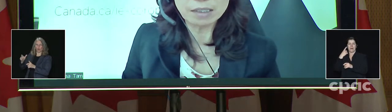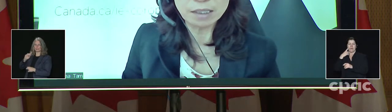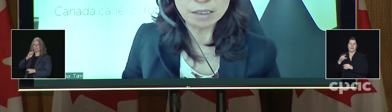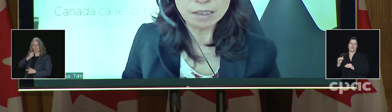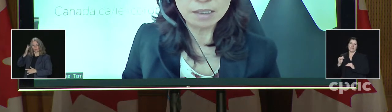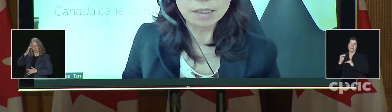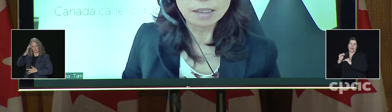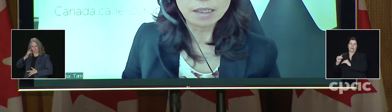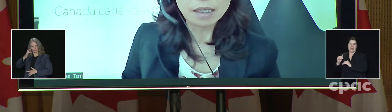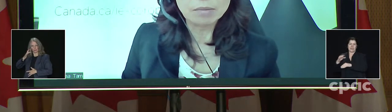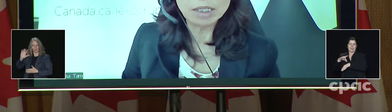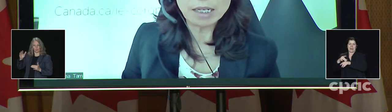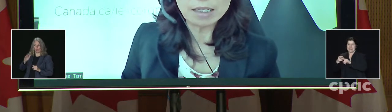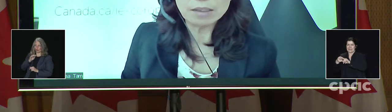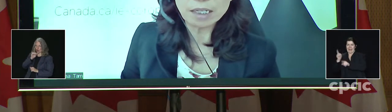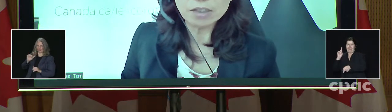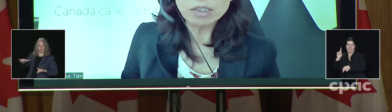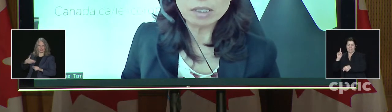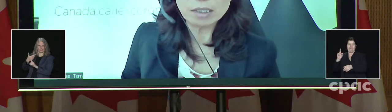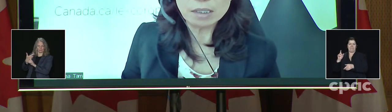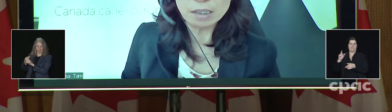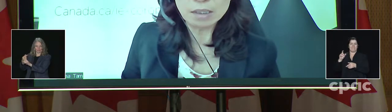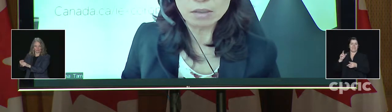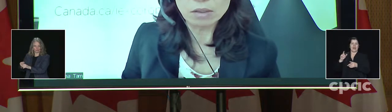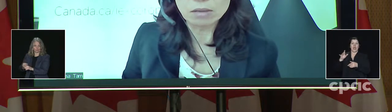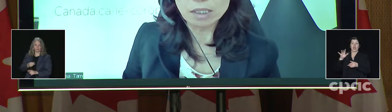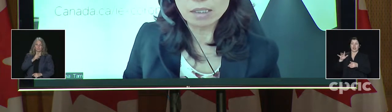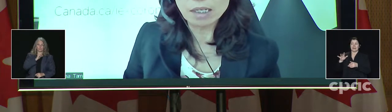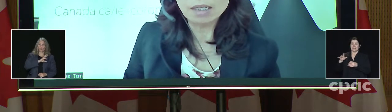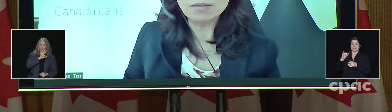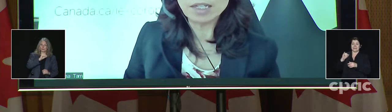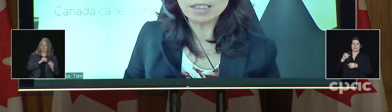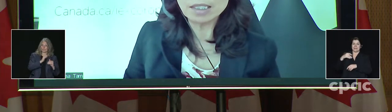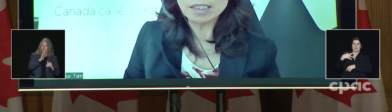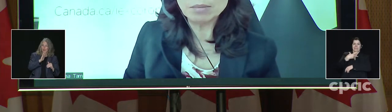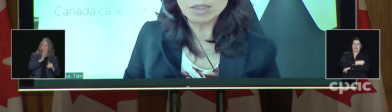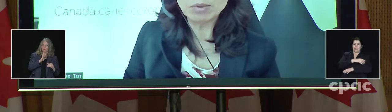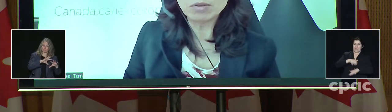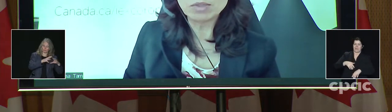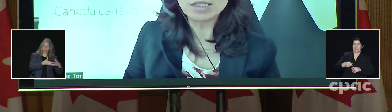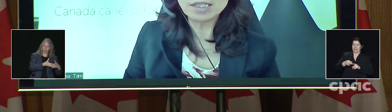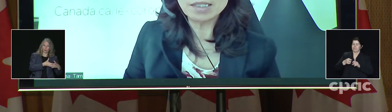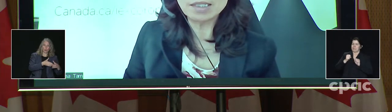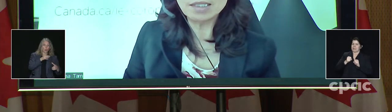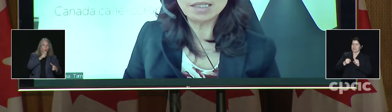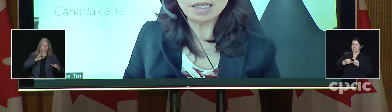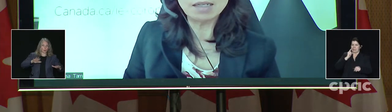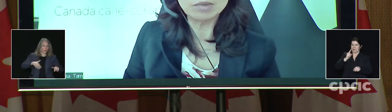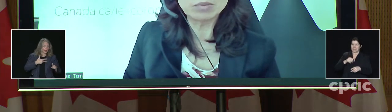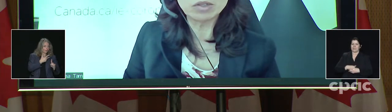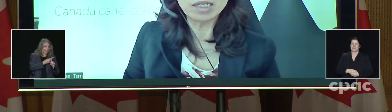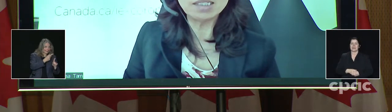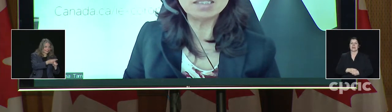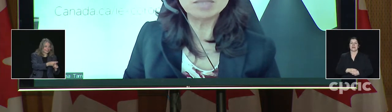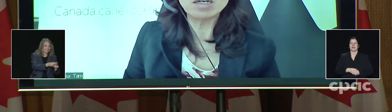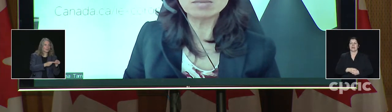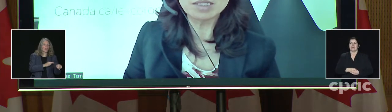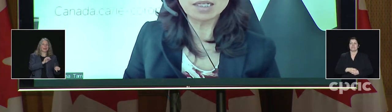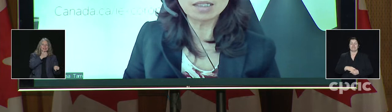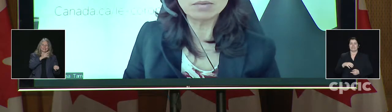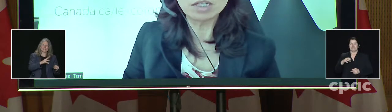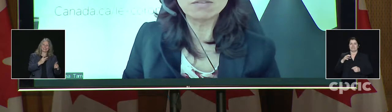being vaccinated. Among adults aged 60 years or older, unvaccinated people were 16 times more likely